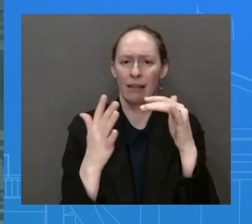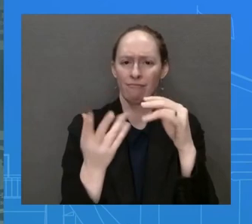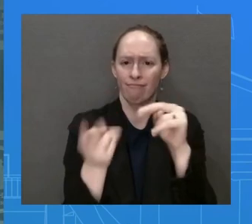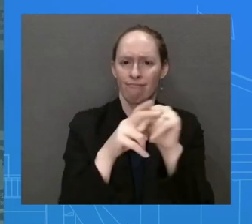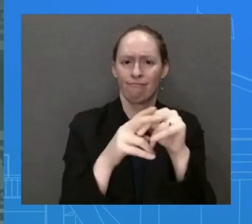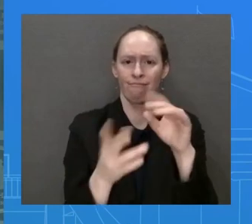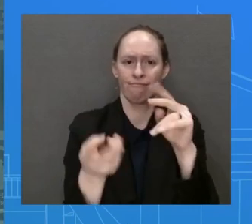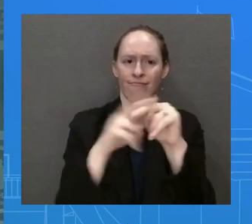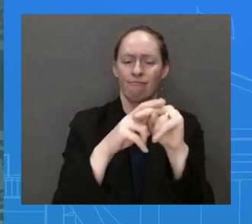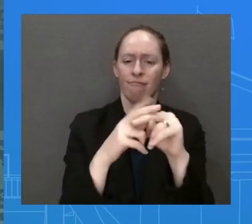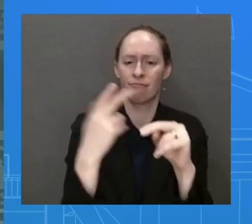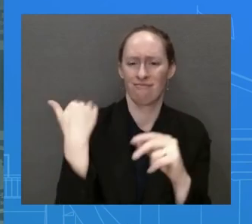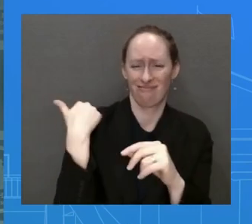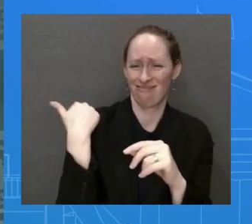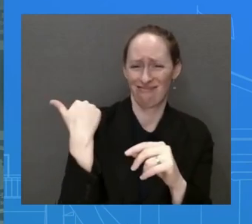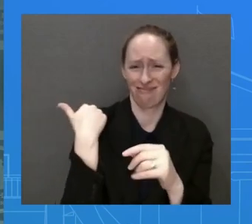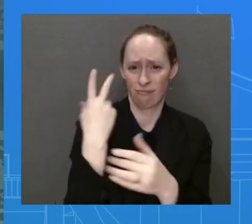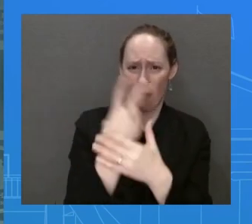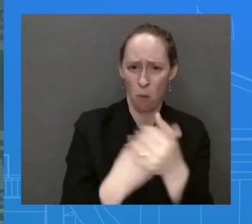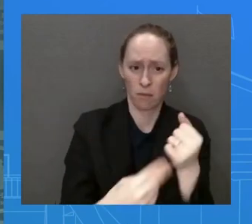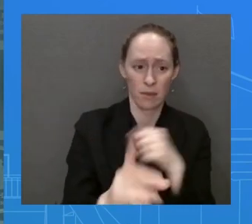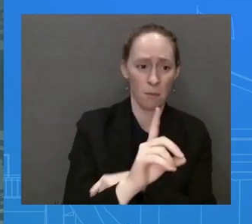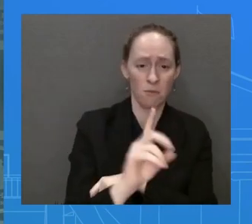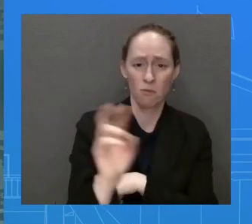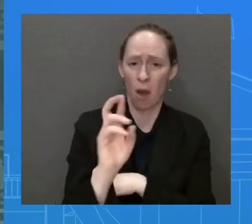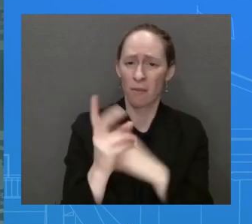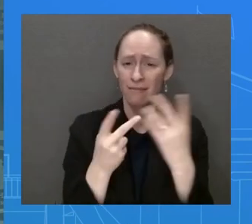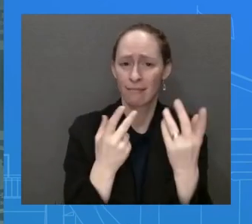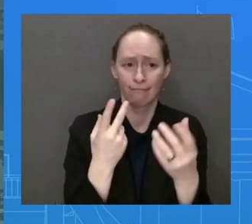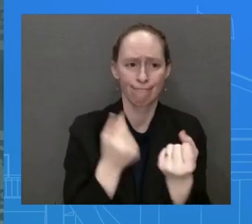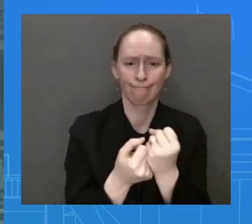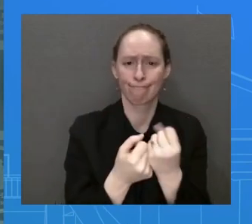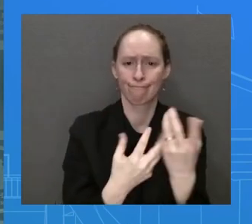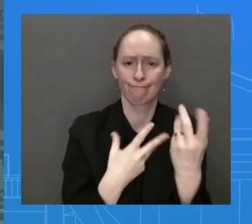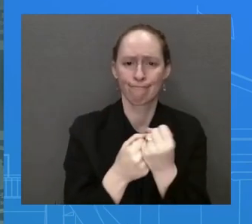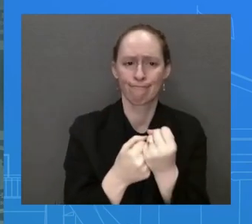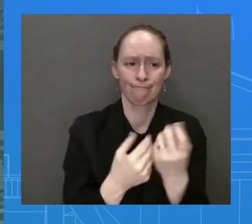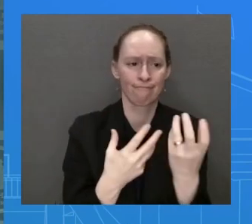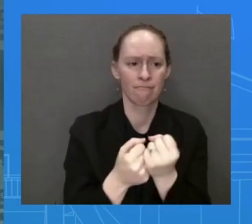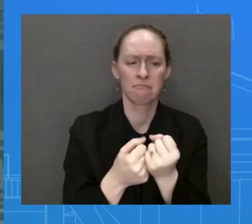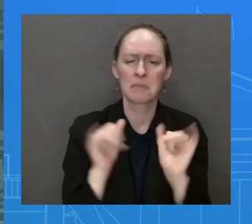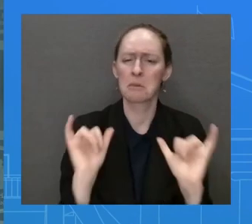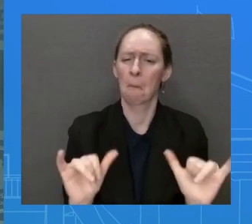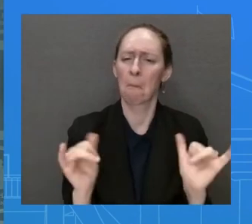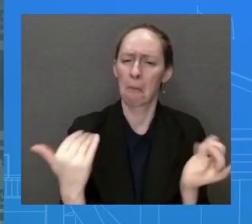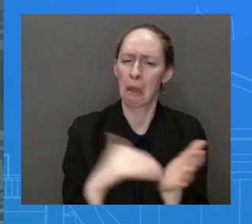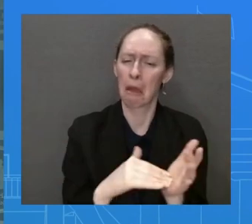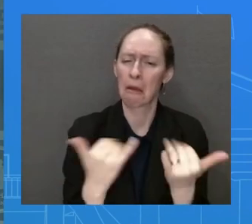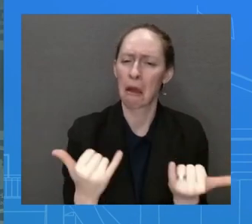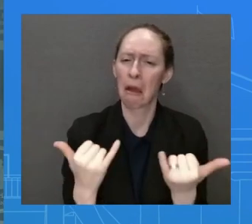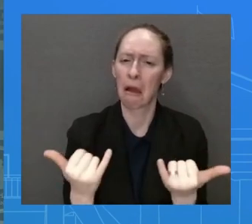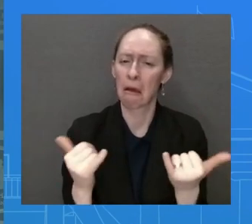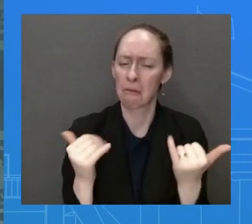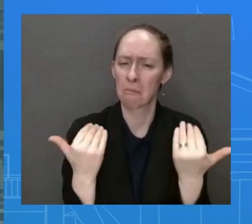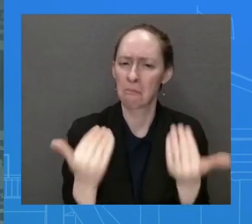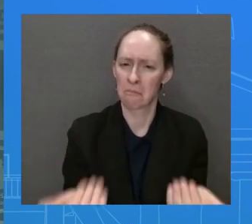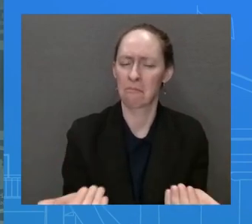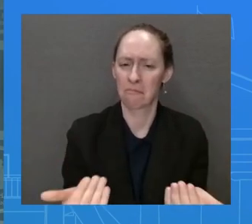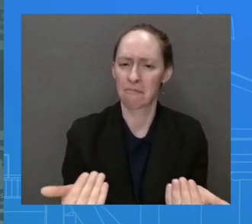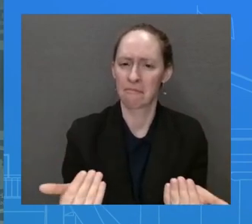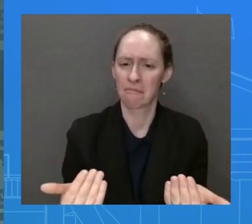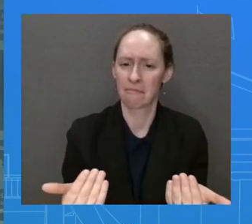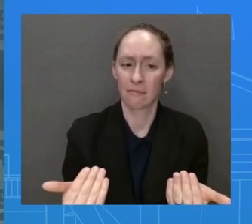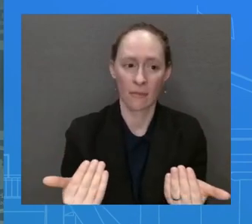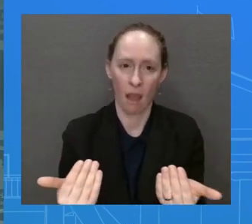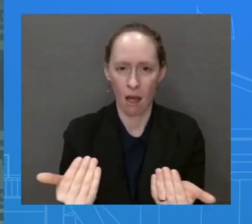should be done without conditions. That is important here. And so we're going to continue to encourage and ask Congress to take